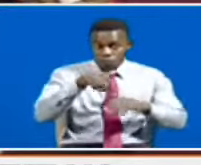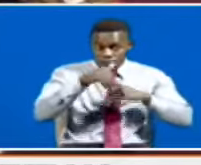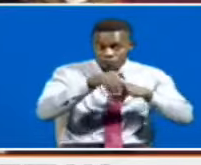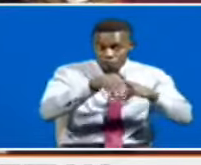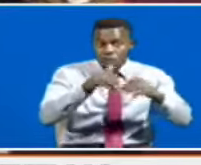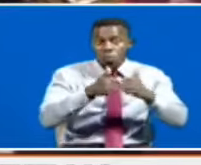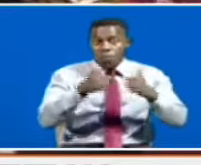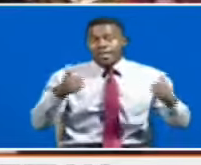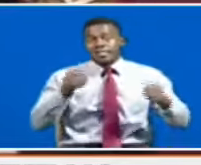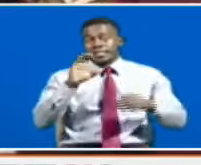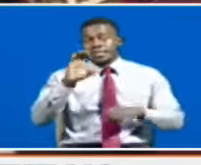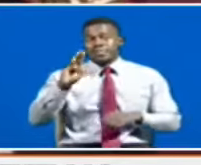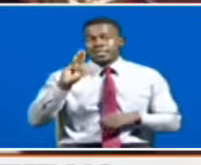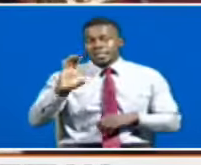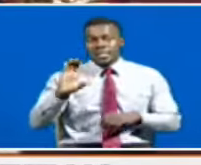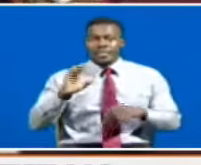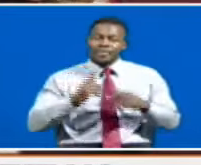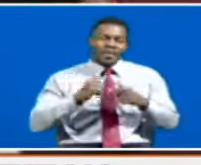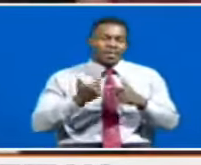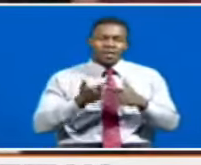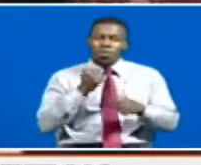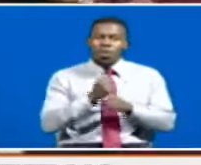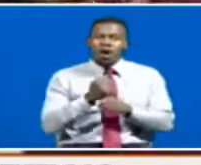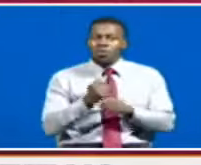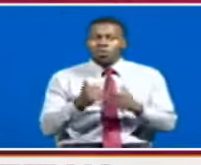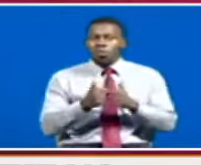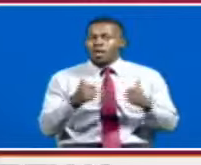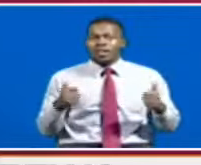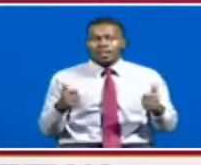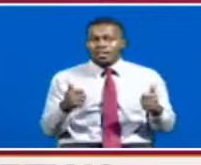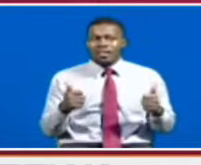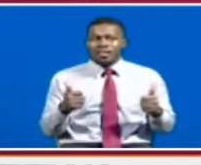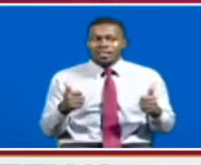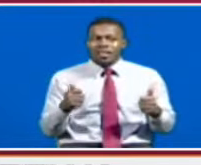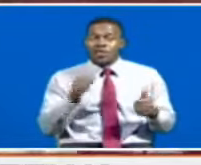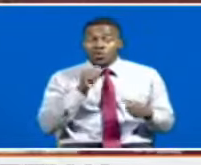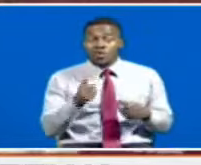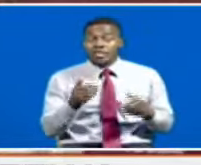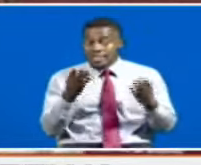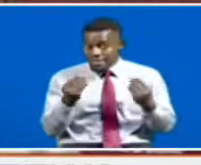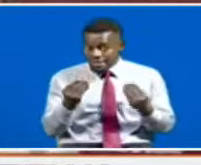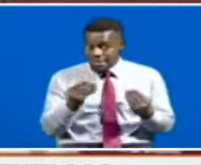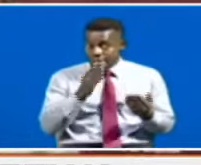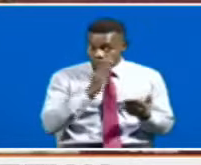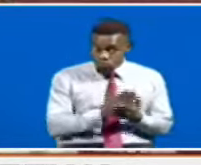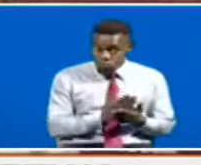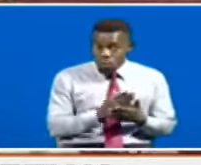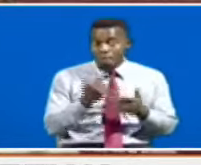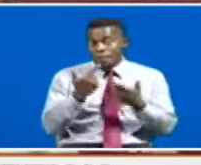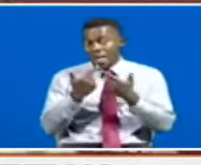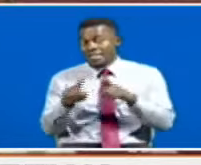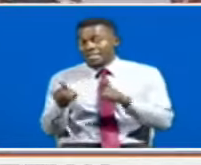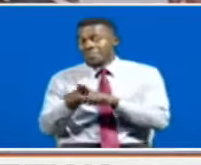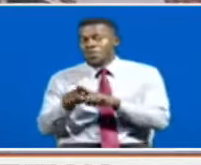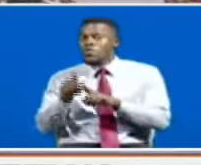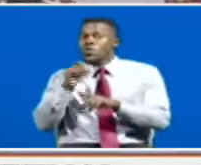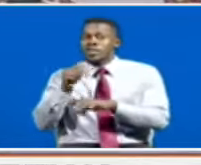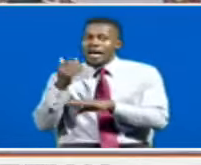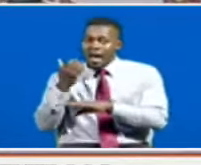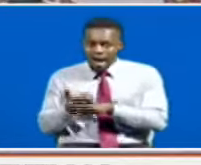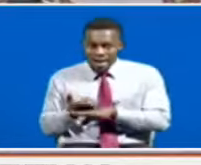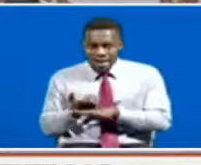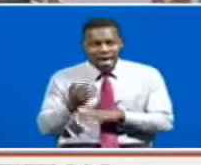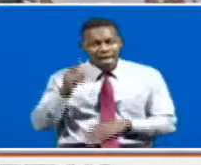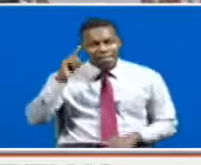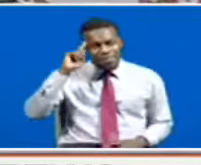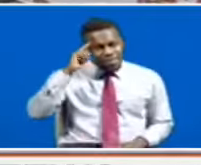deliver, and deliver it well. It hasn't been easy, yet it hasn't been very difficult. I'm seeing